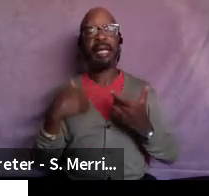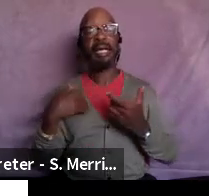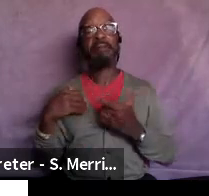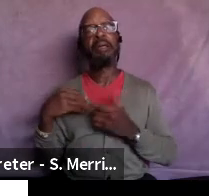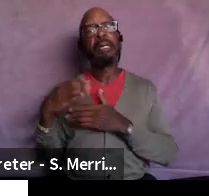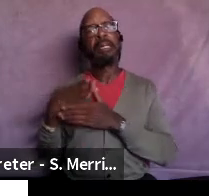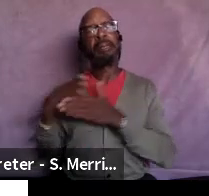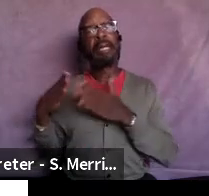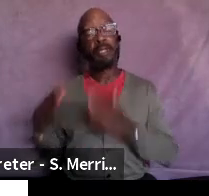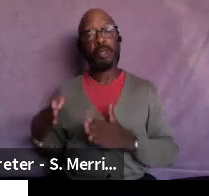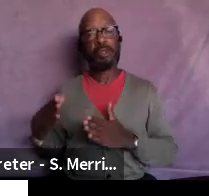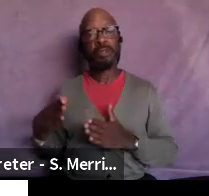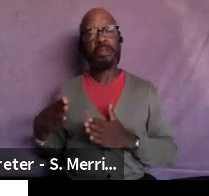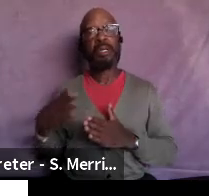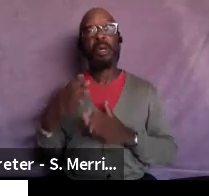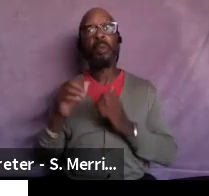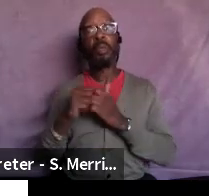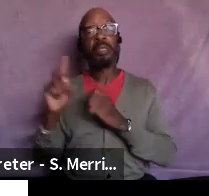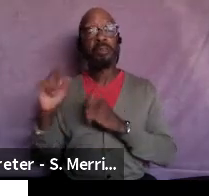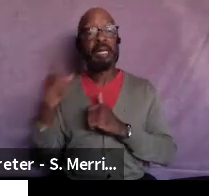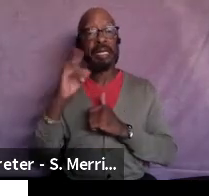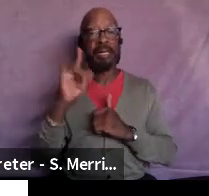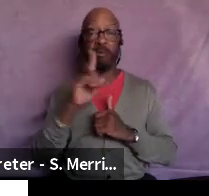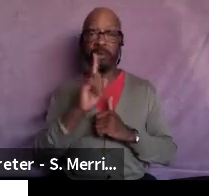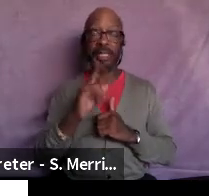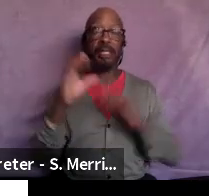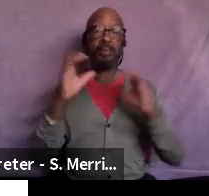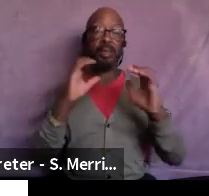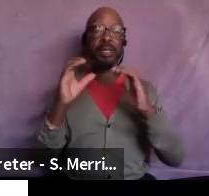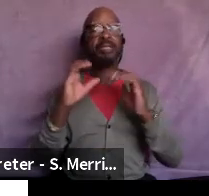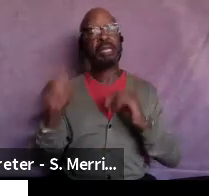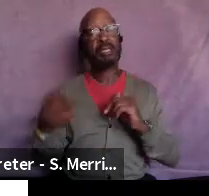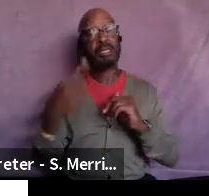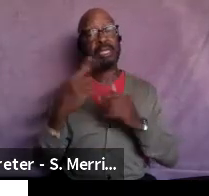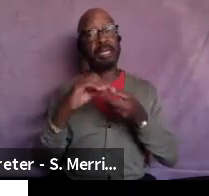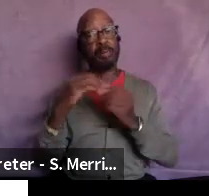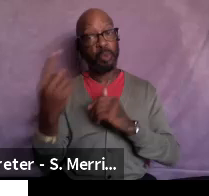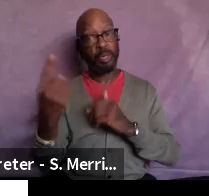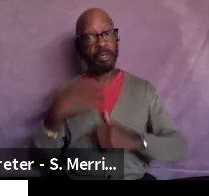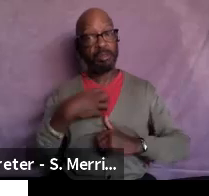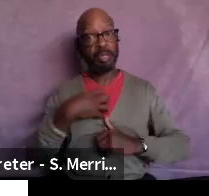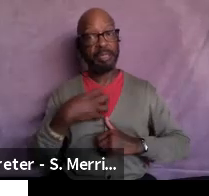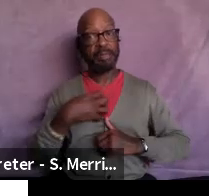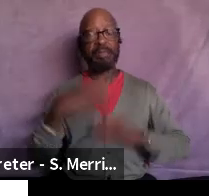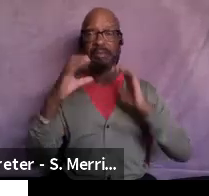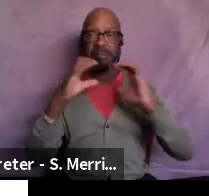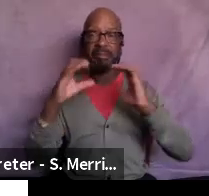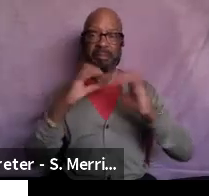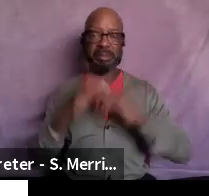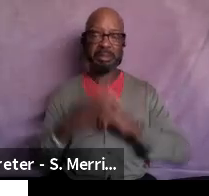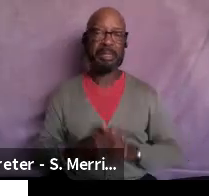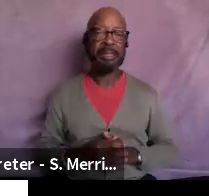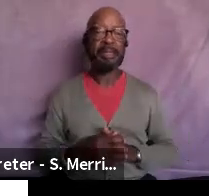I think effective communication is the #1 area that we get complaints in when it comes to disability discrimination. It